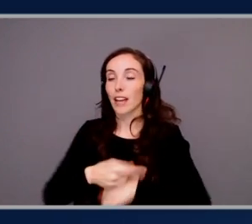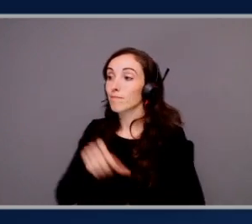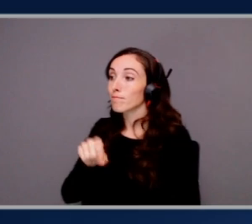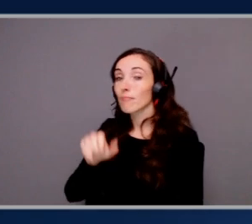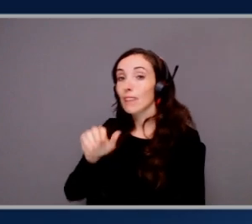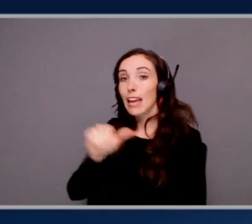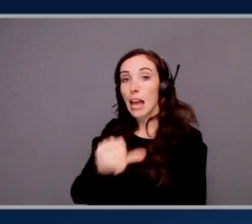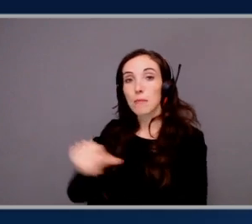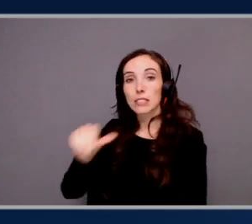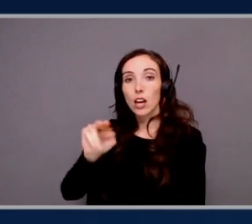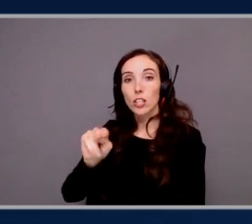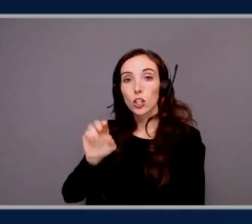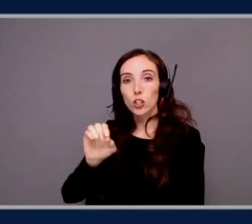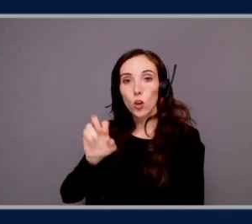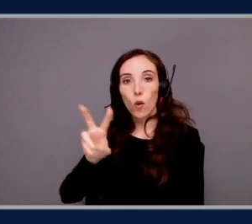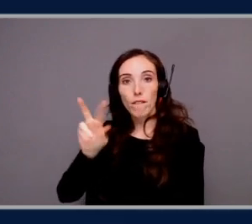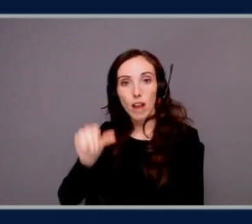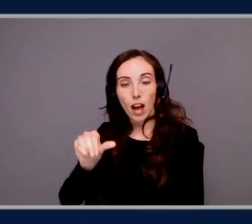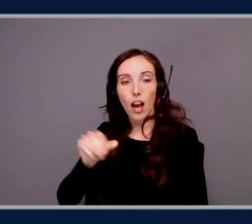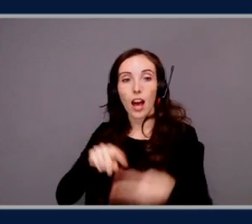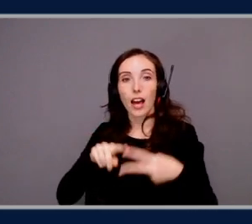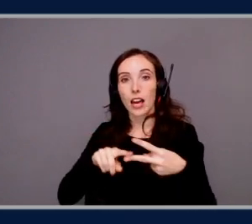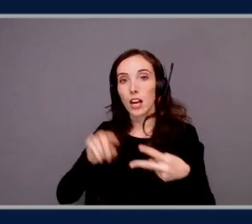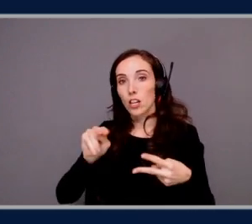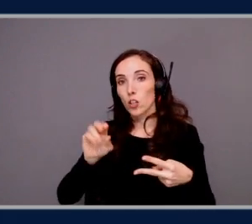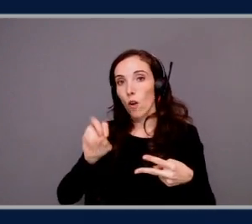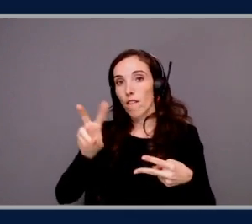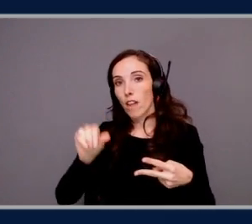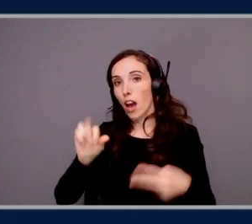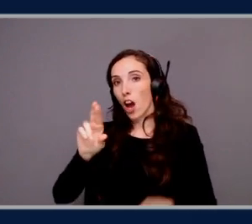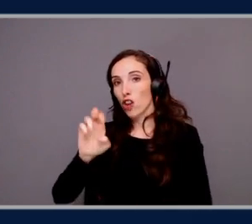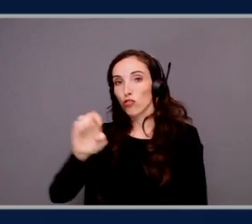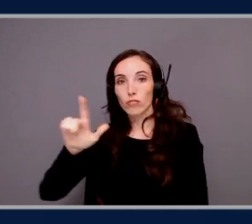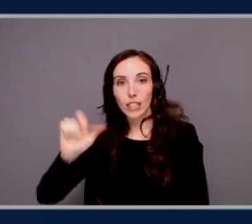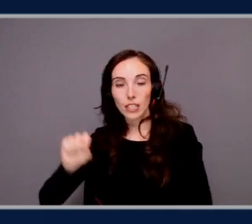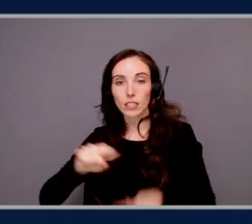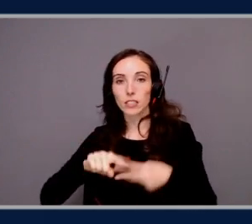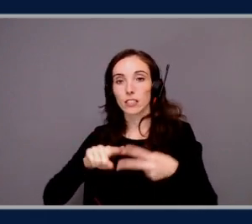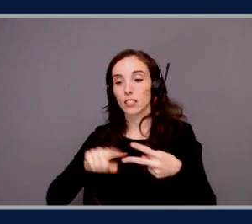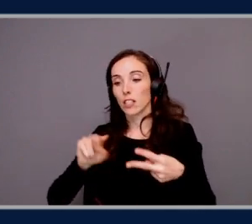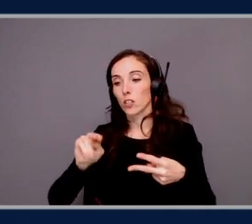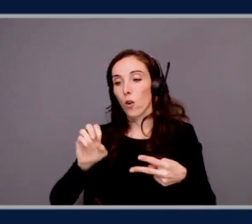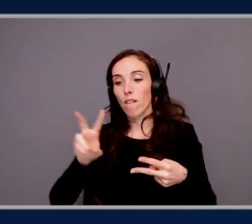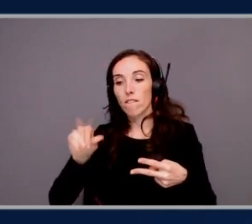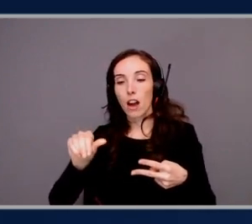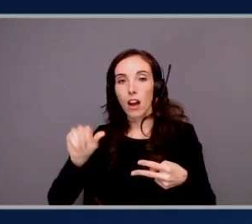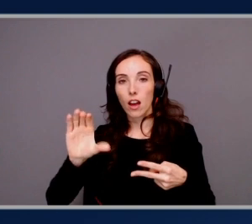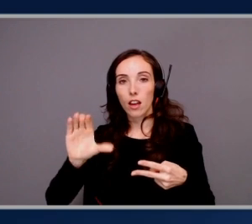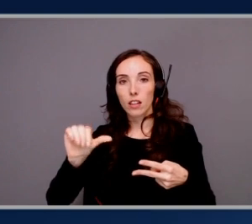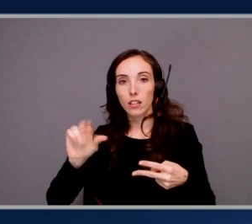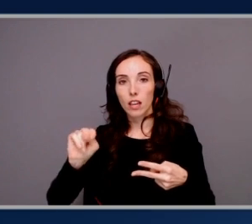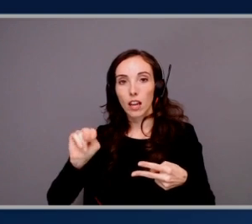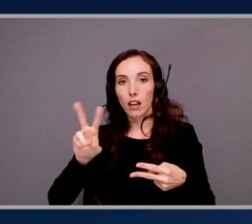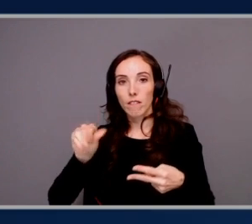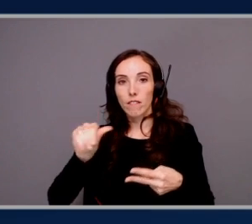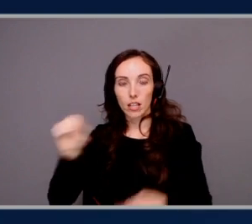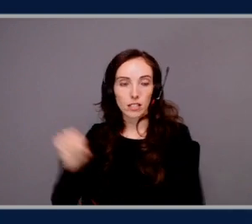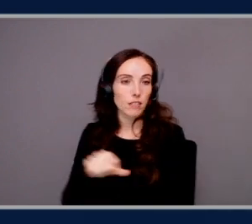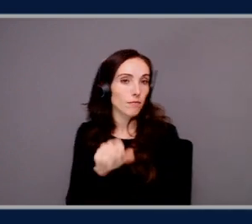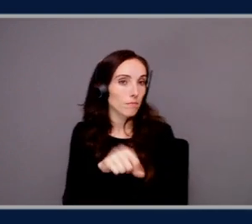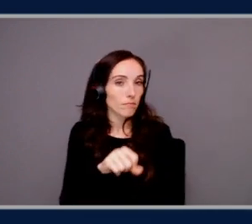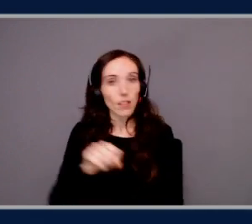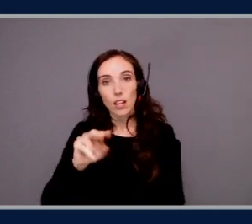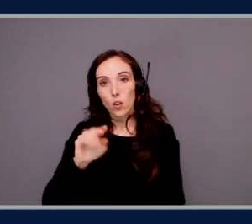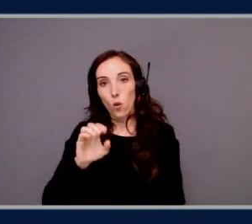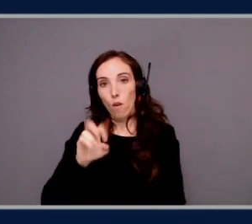Amazon Nova. And Nova Reels and Nova Canvas. Nova Canvas and Nova Reel. So Yes. Canvas does the images. Okay. There's also capability in